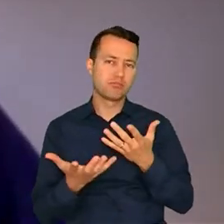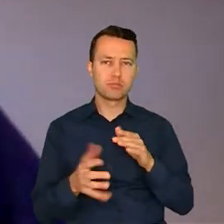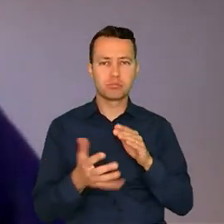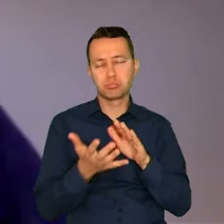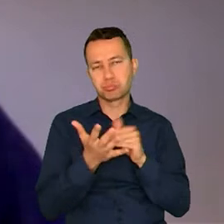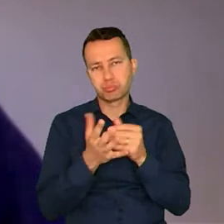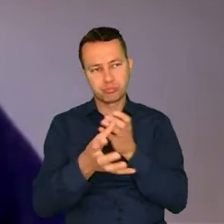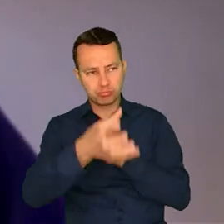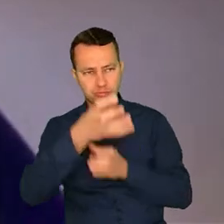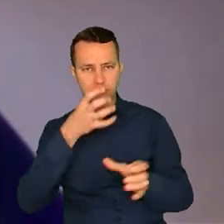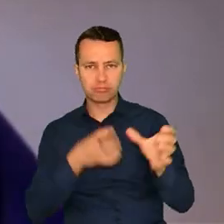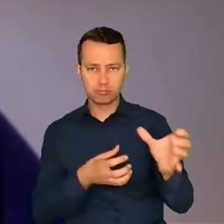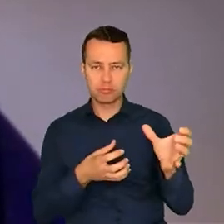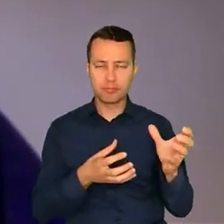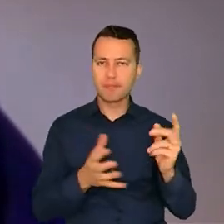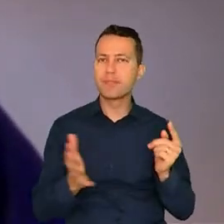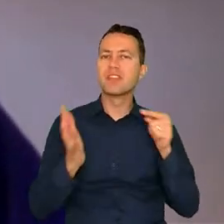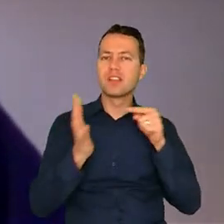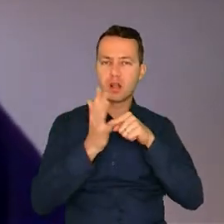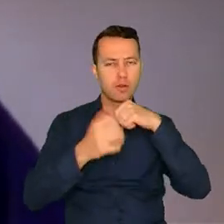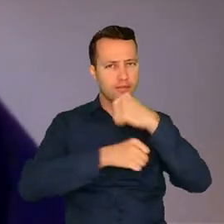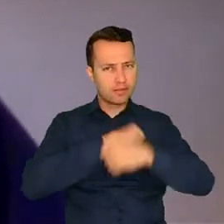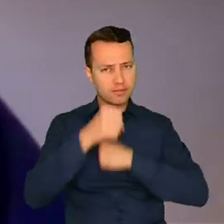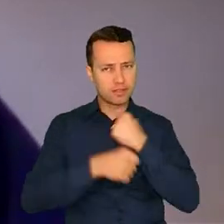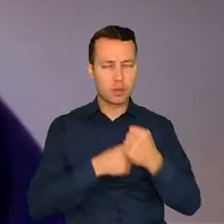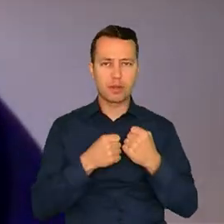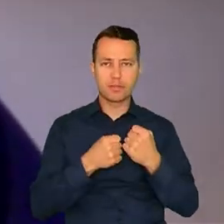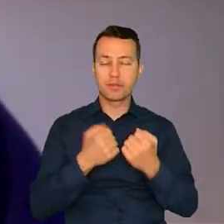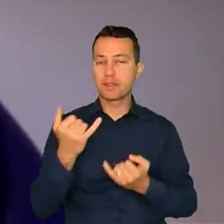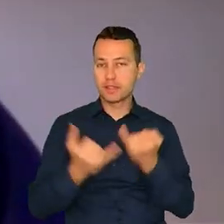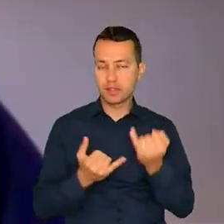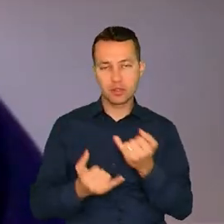or purposeful actions,